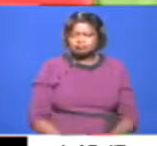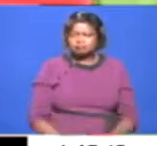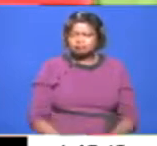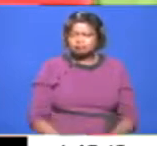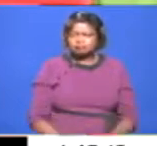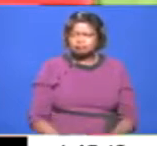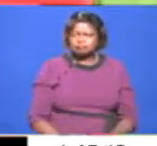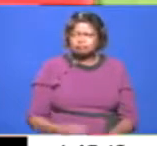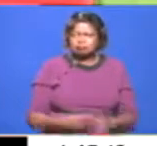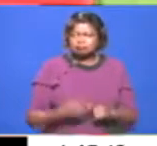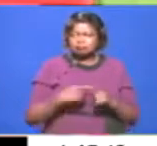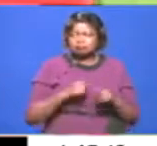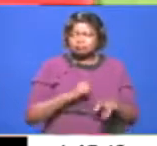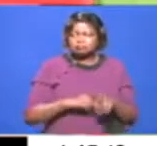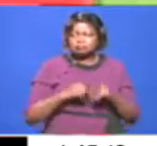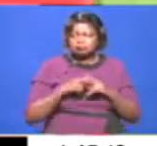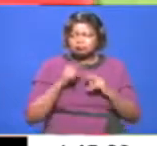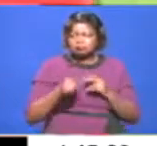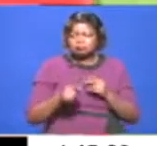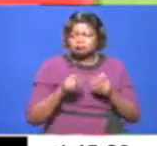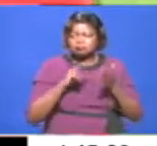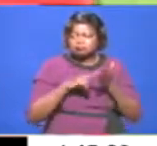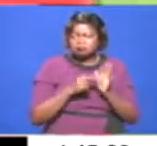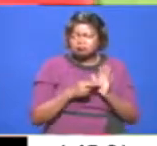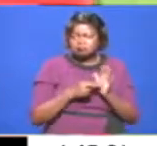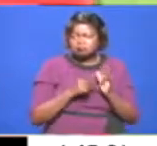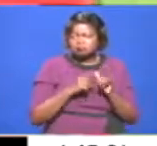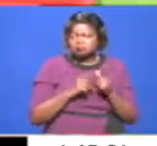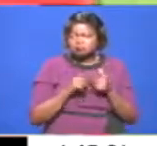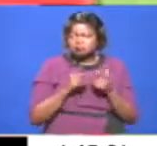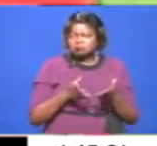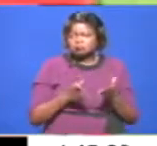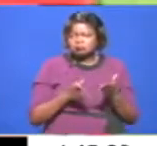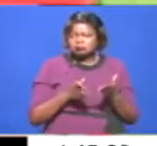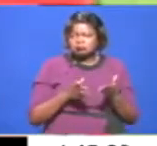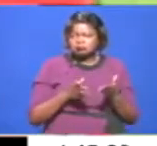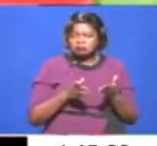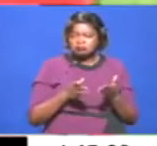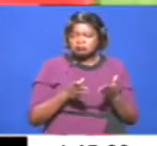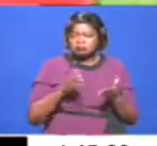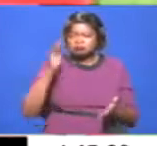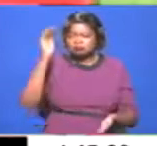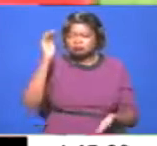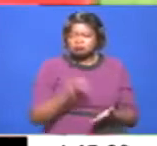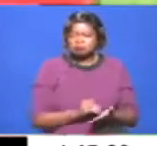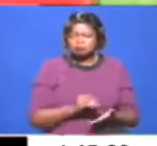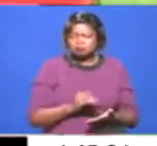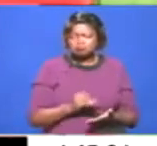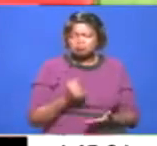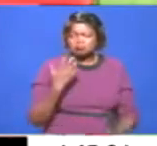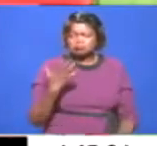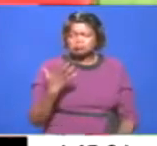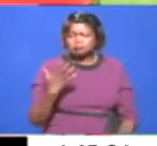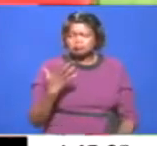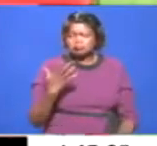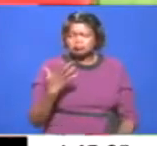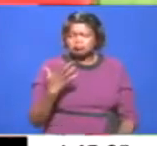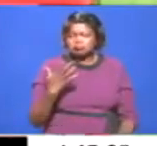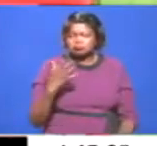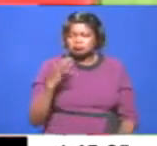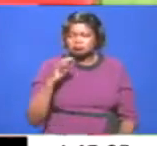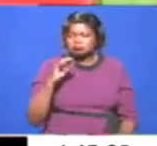tangu tuanze hii mradi, saa hii tunazungumza, tumereduce hiyo namba kutoka